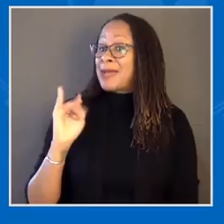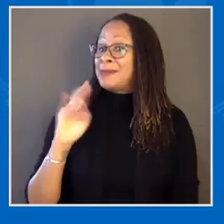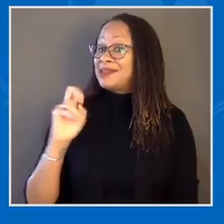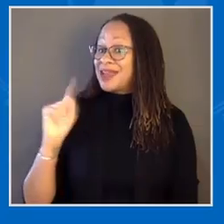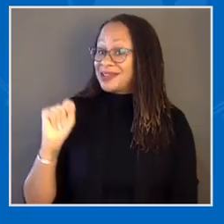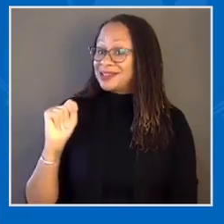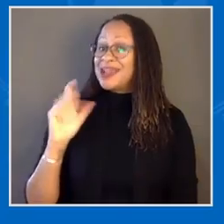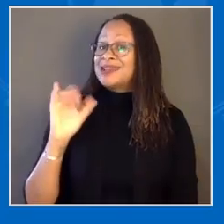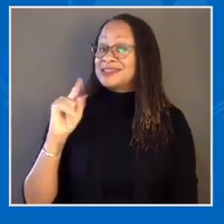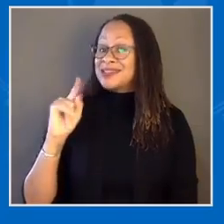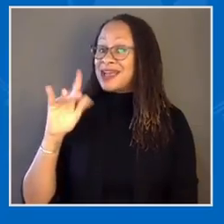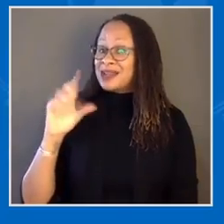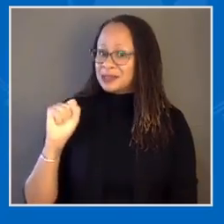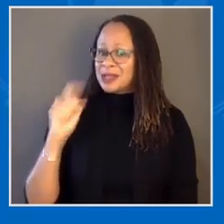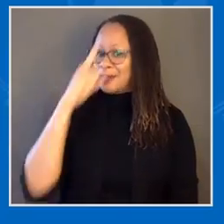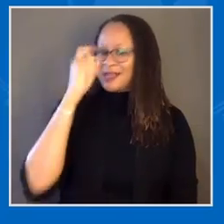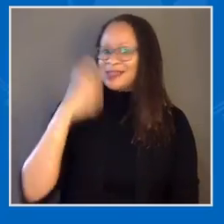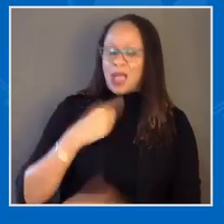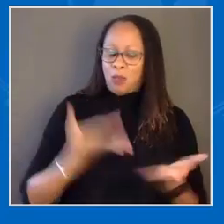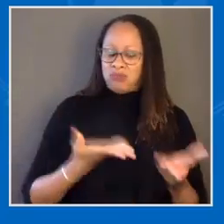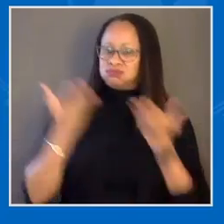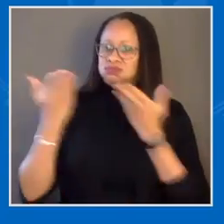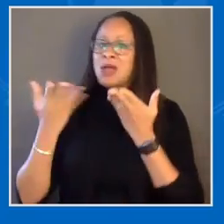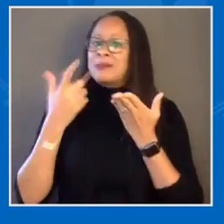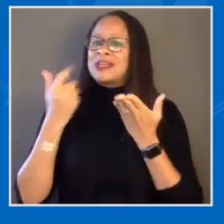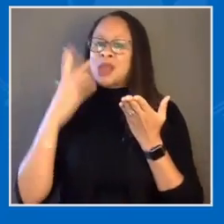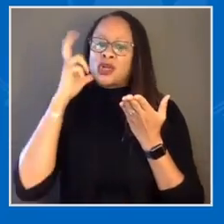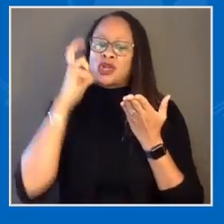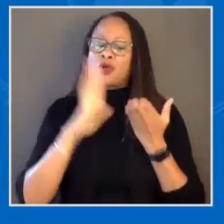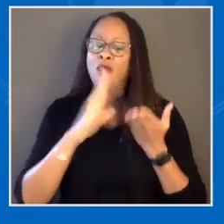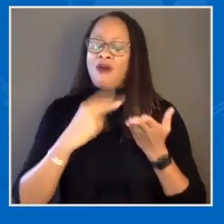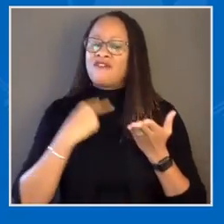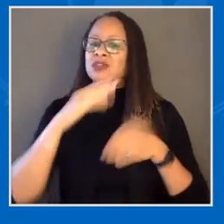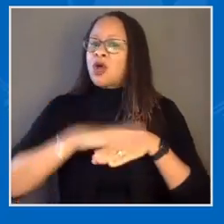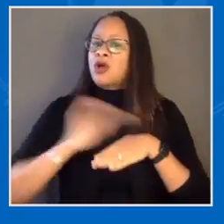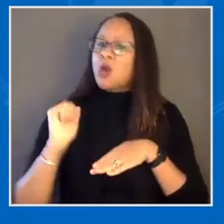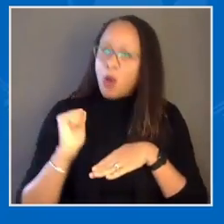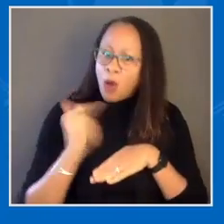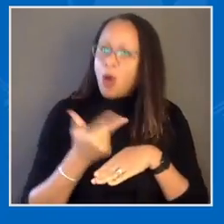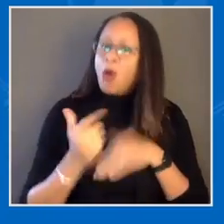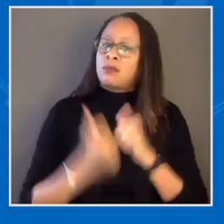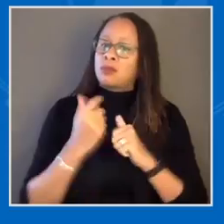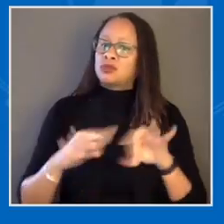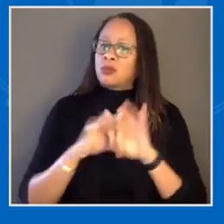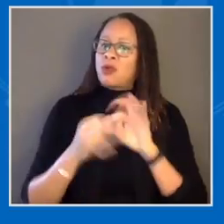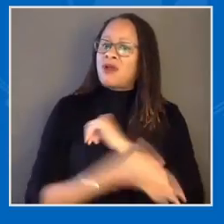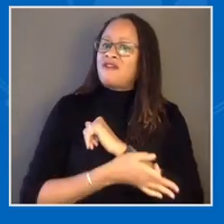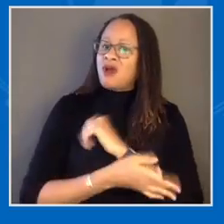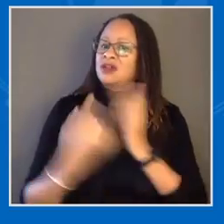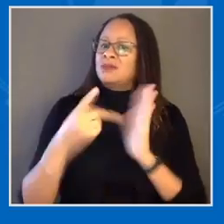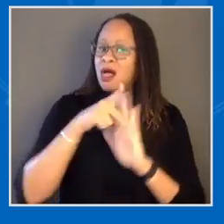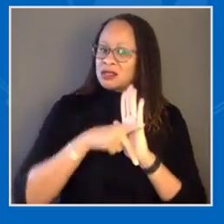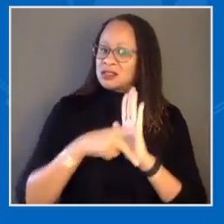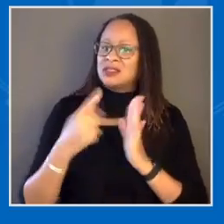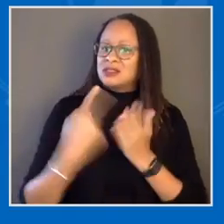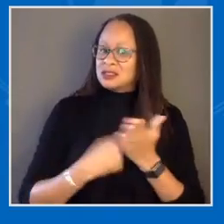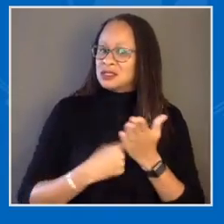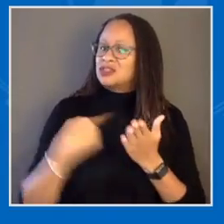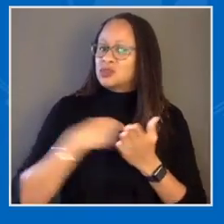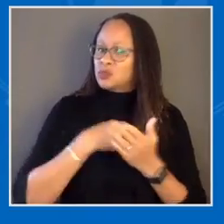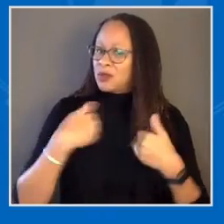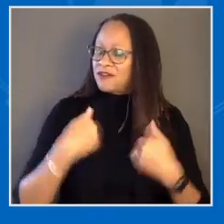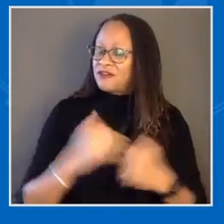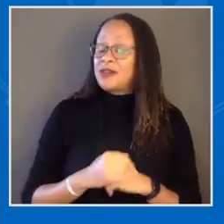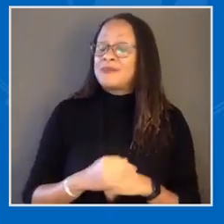I want to hear her voice on all the major foreign policy discussions we have. And my national security advisor, I choose